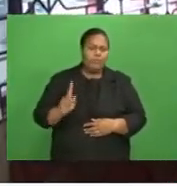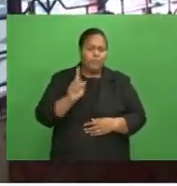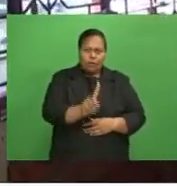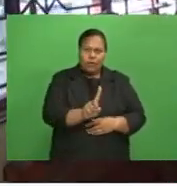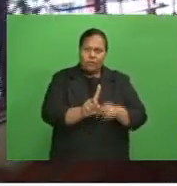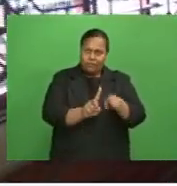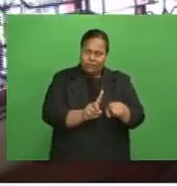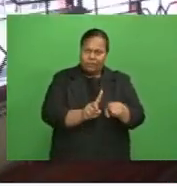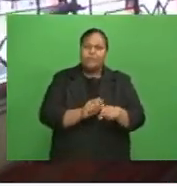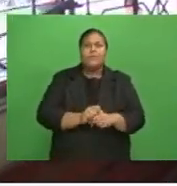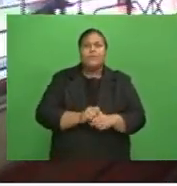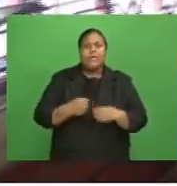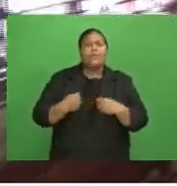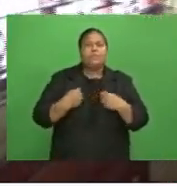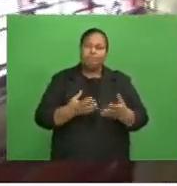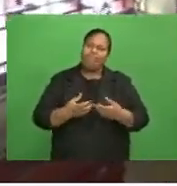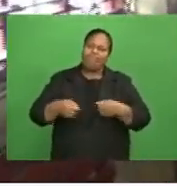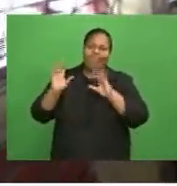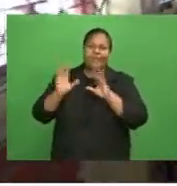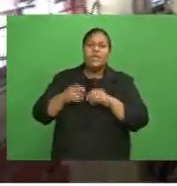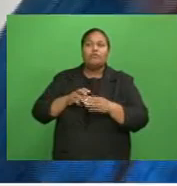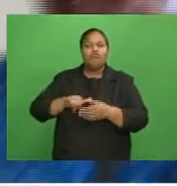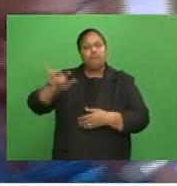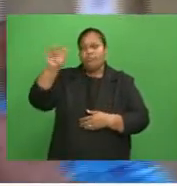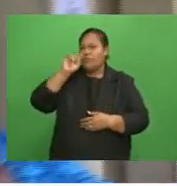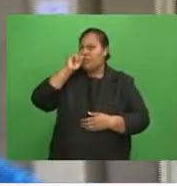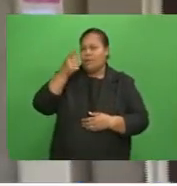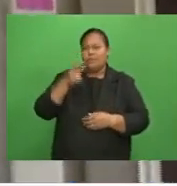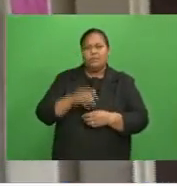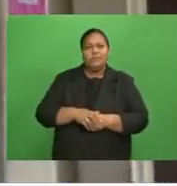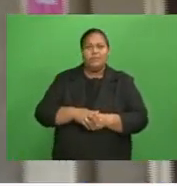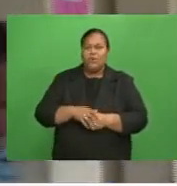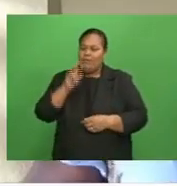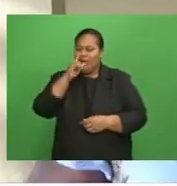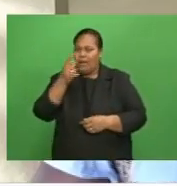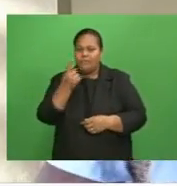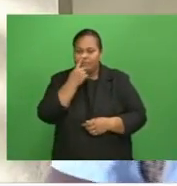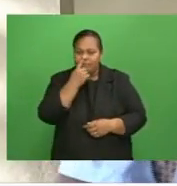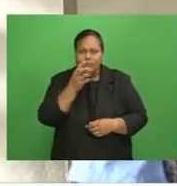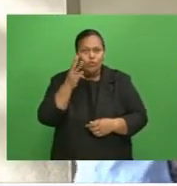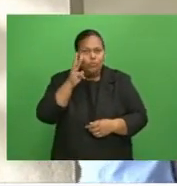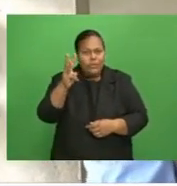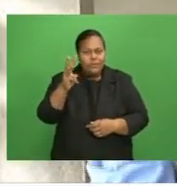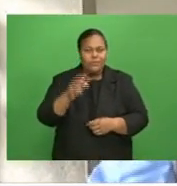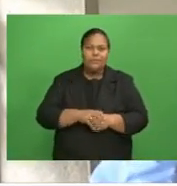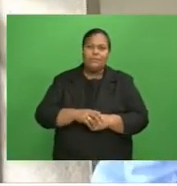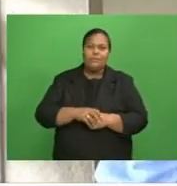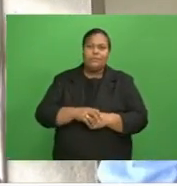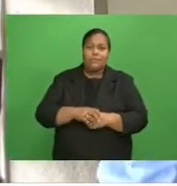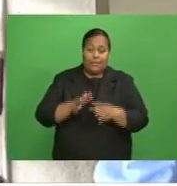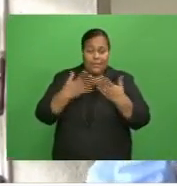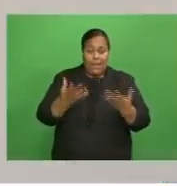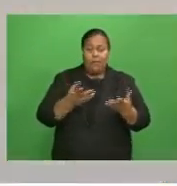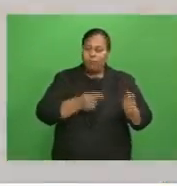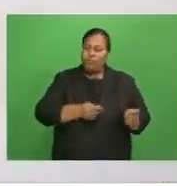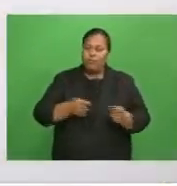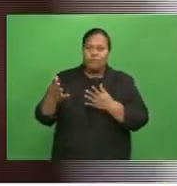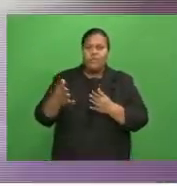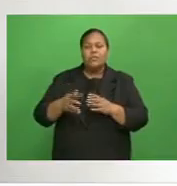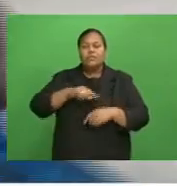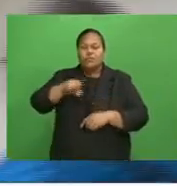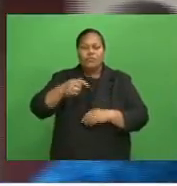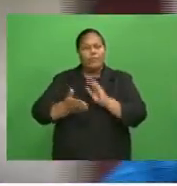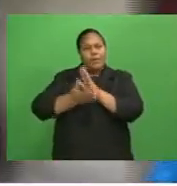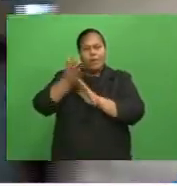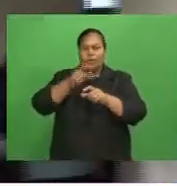travel documents. The magistrate told them not to interfere with witnesses. The case has been transferred to the Suva High Court and will be